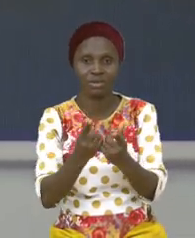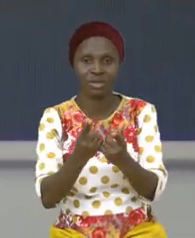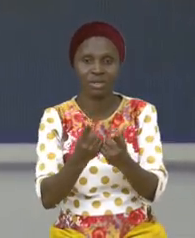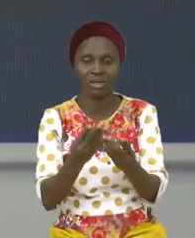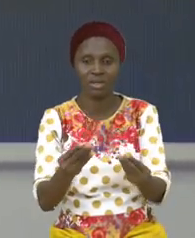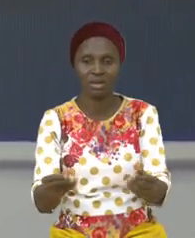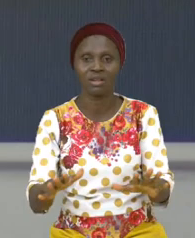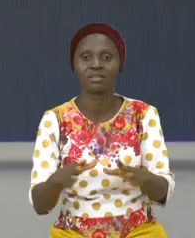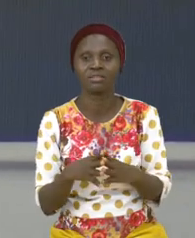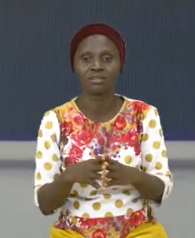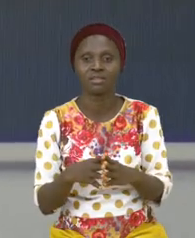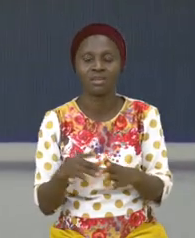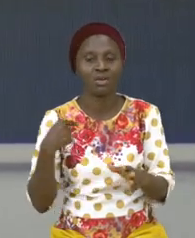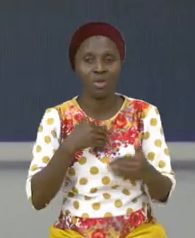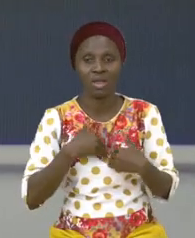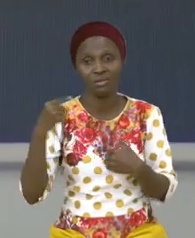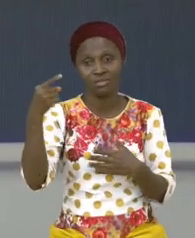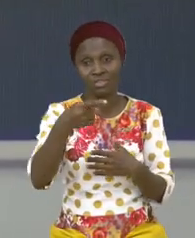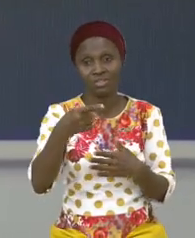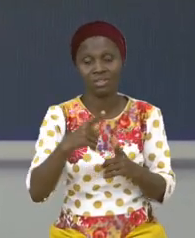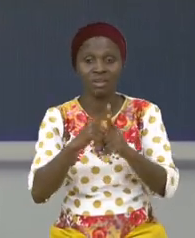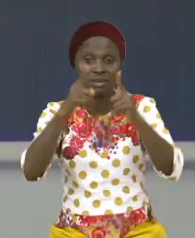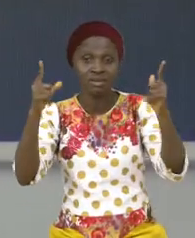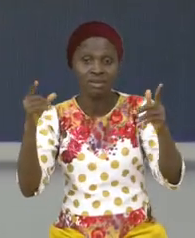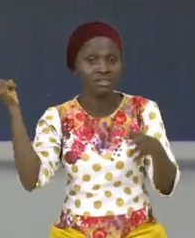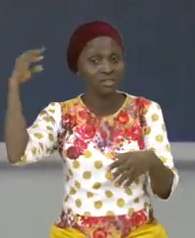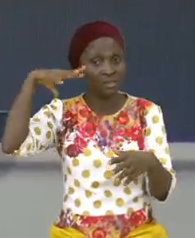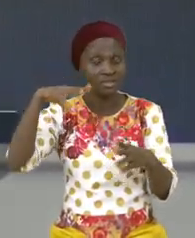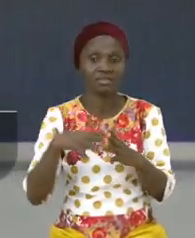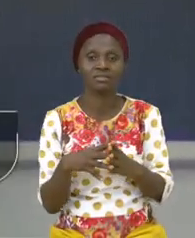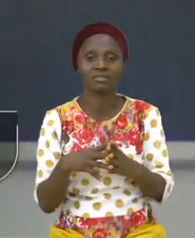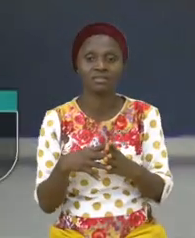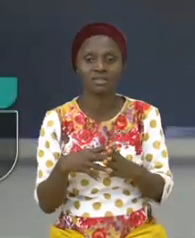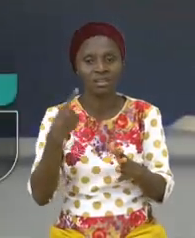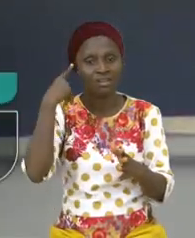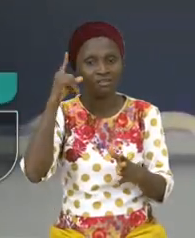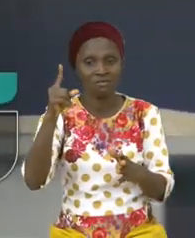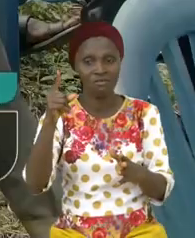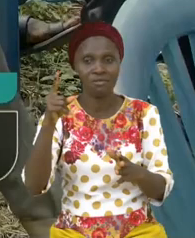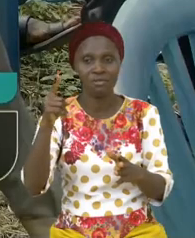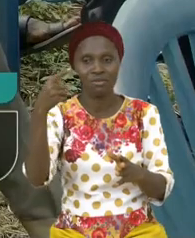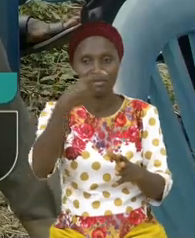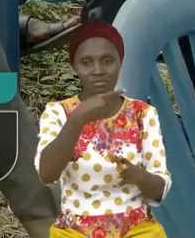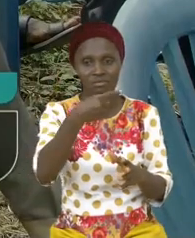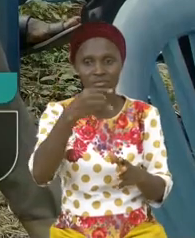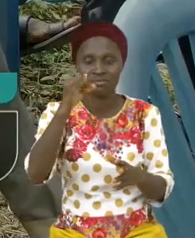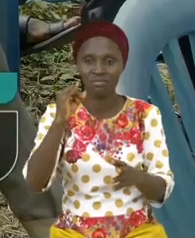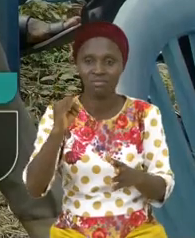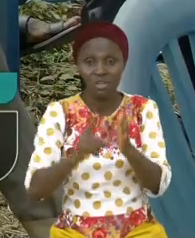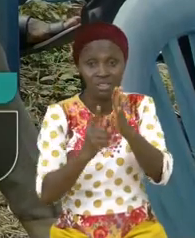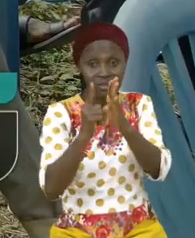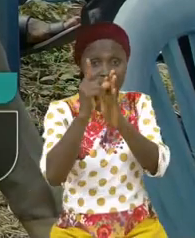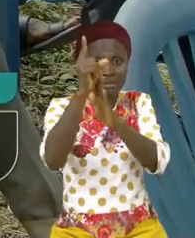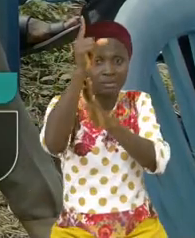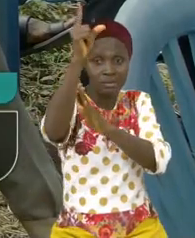Oh, we have G there. Great grace for giant goals. Make your